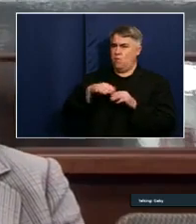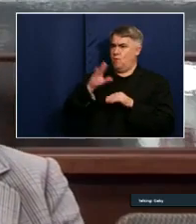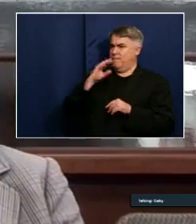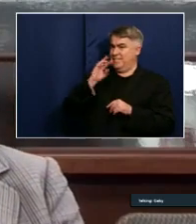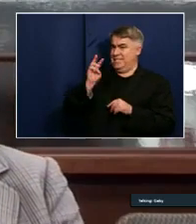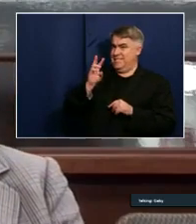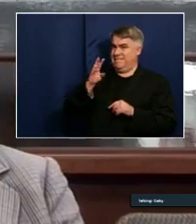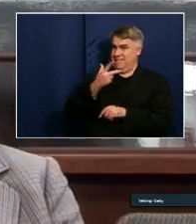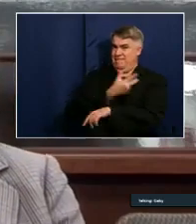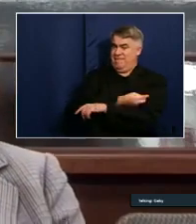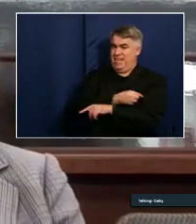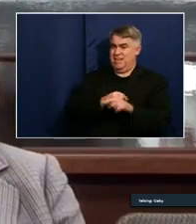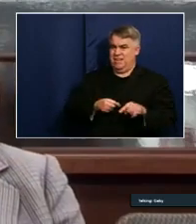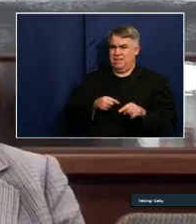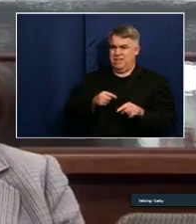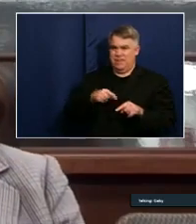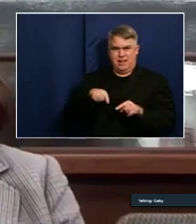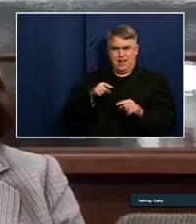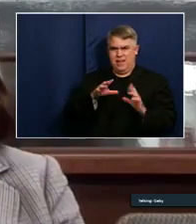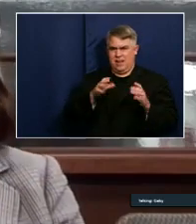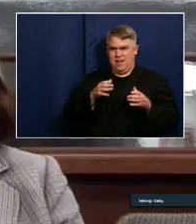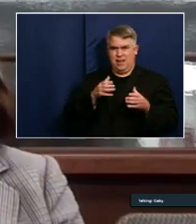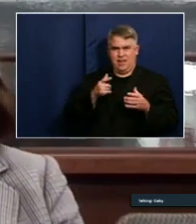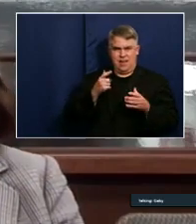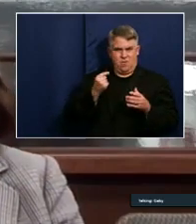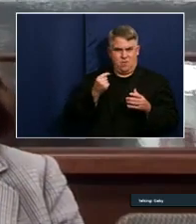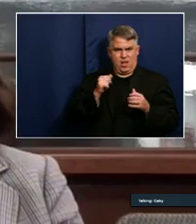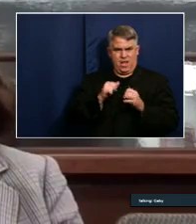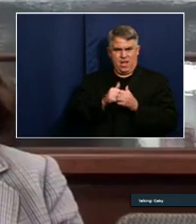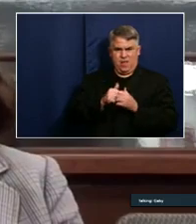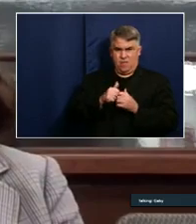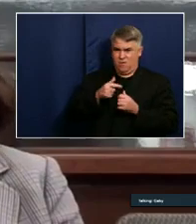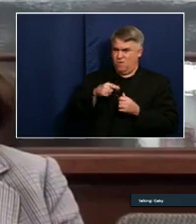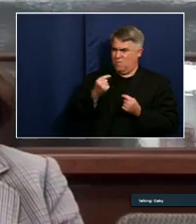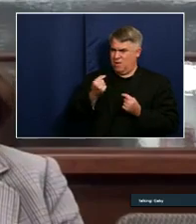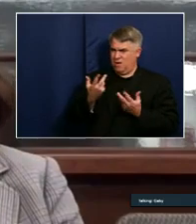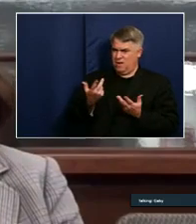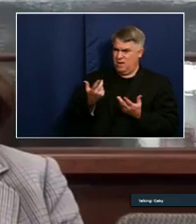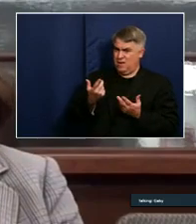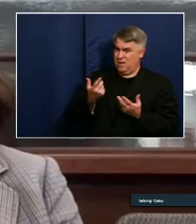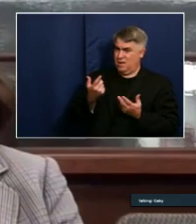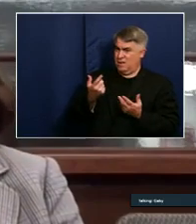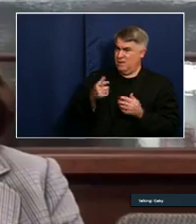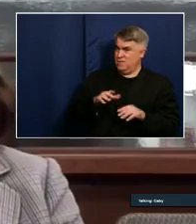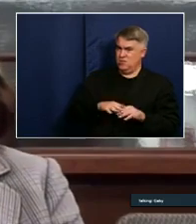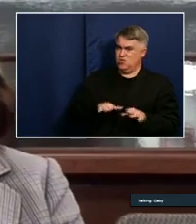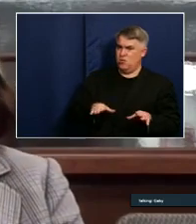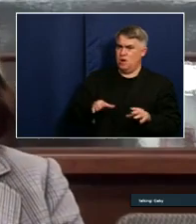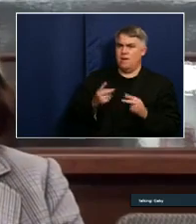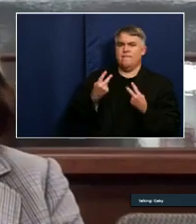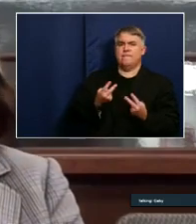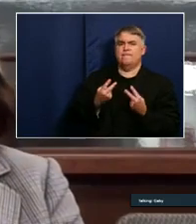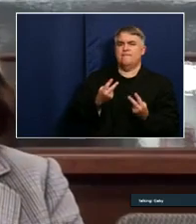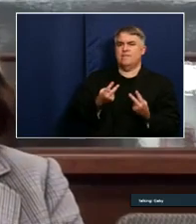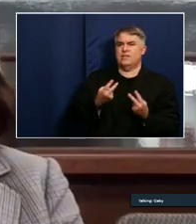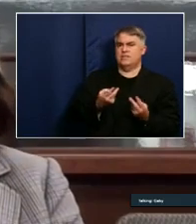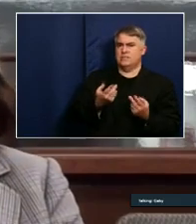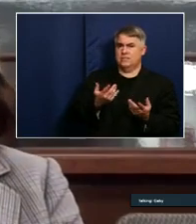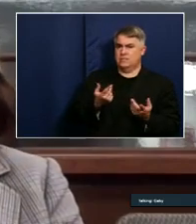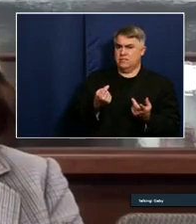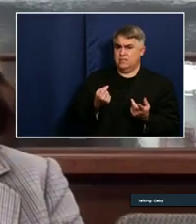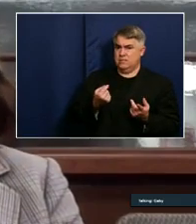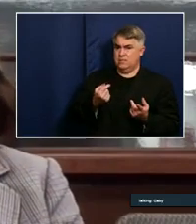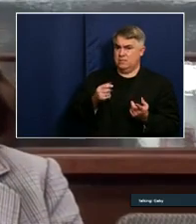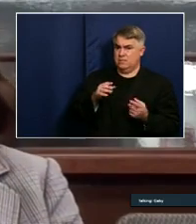they should and shouldn't do are coming? Can their grandchildren and children visit indoors? Can they get together with other elderly